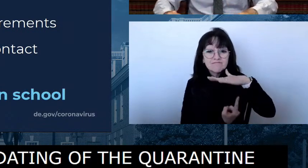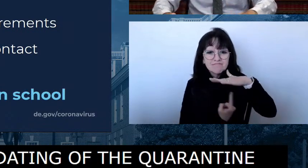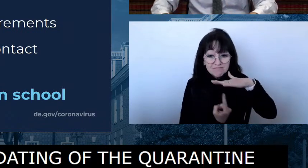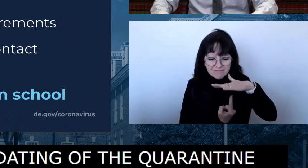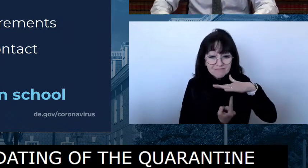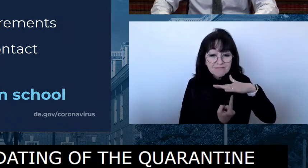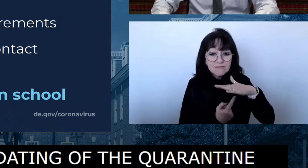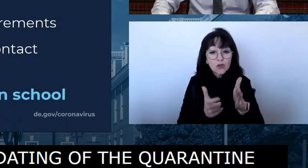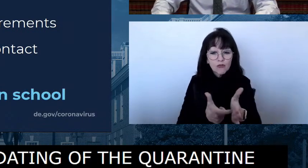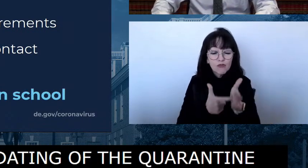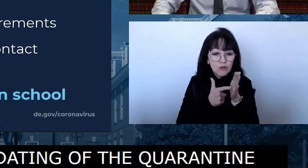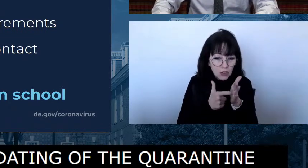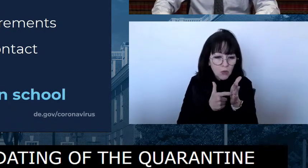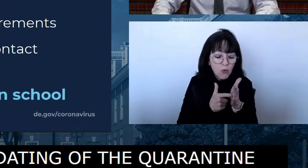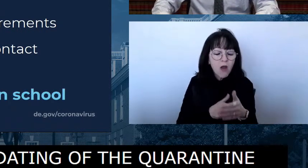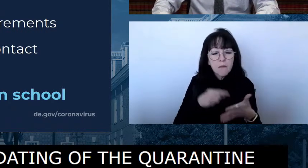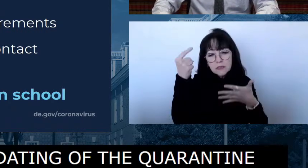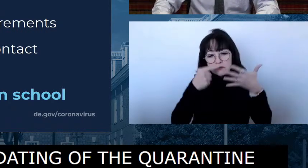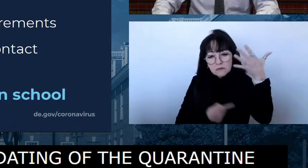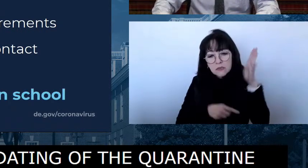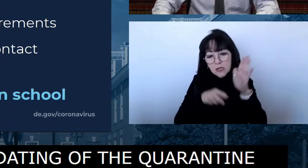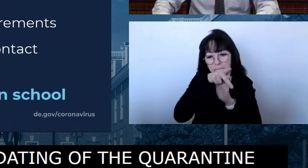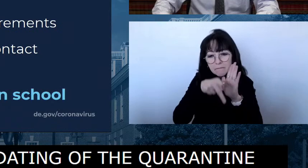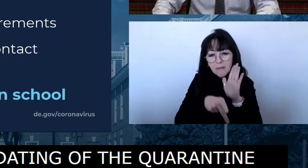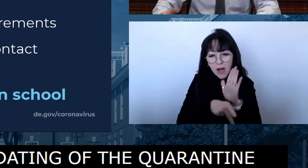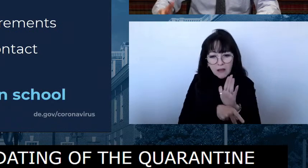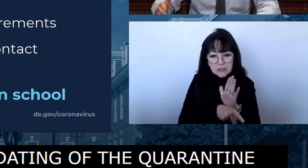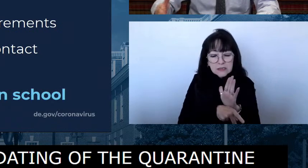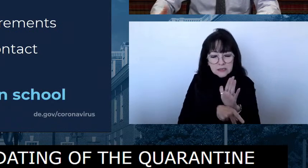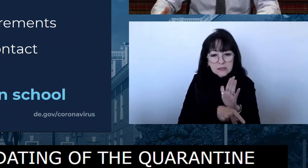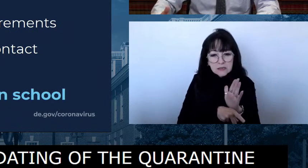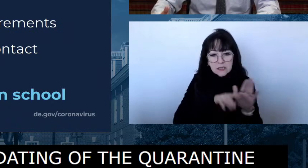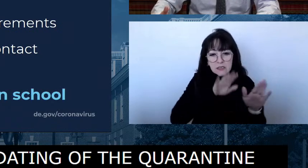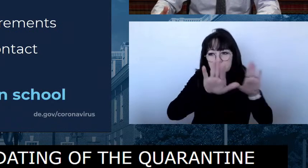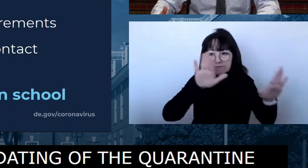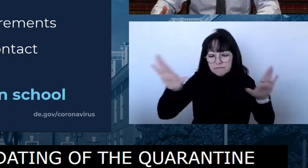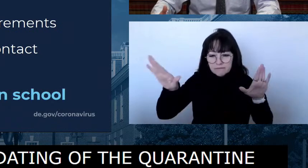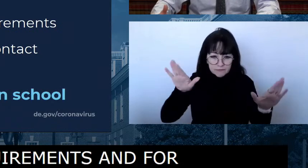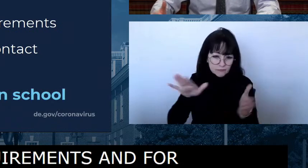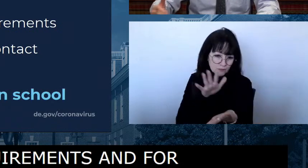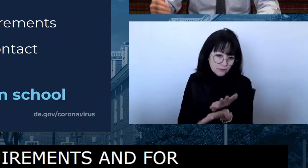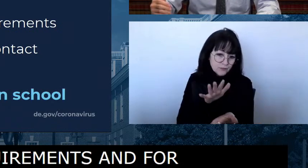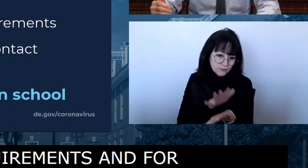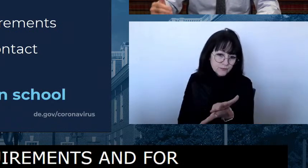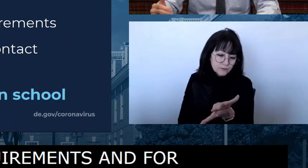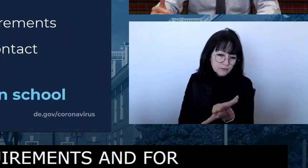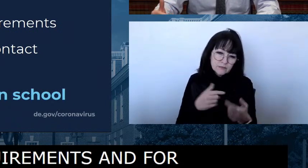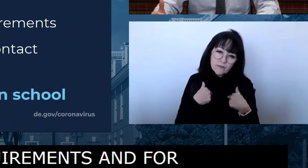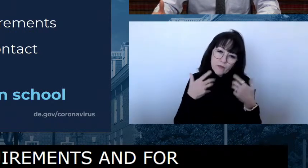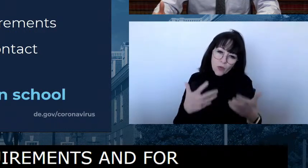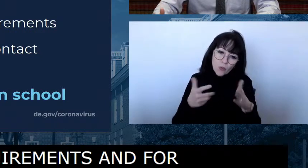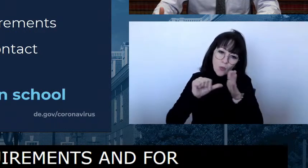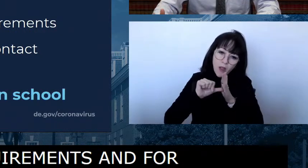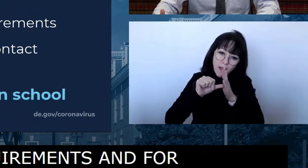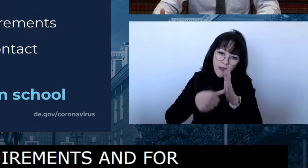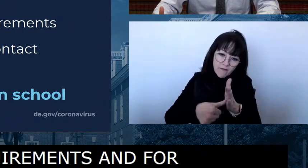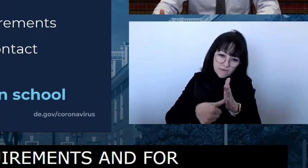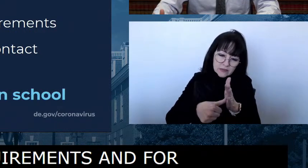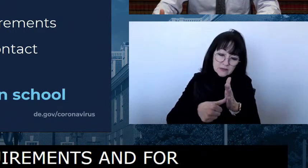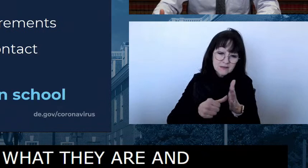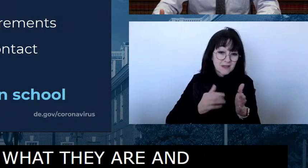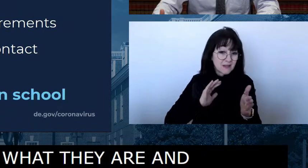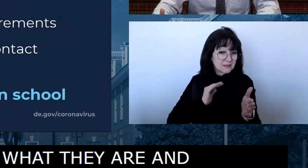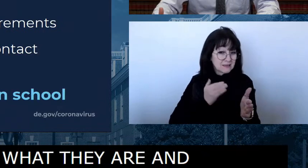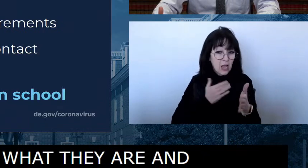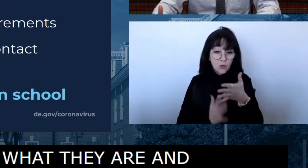and to implement those in the schools. I think it's really important to point out that our highest priority has